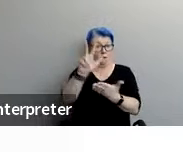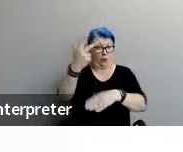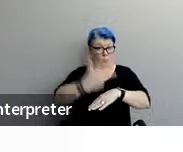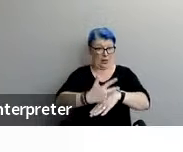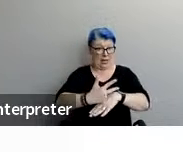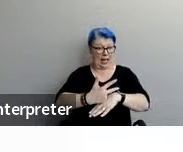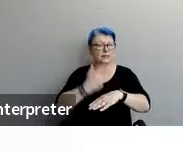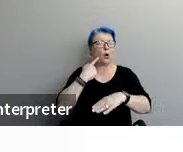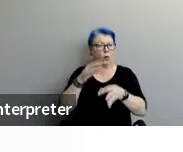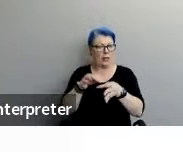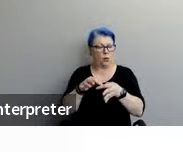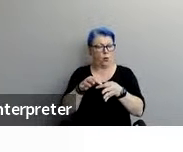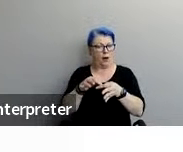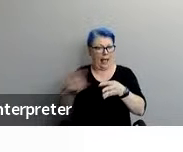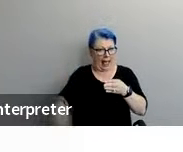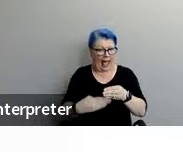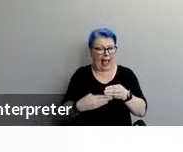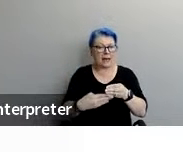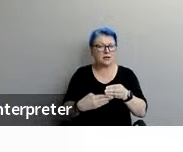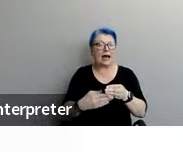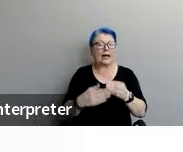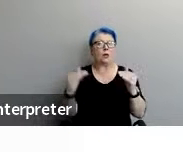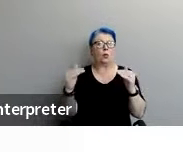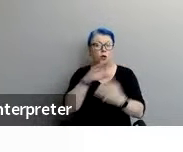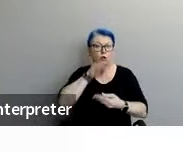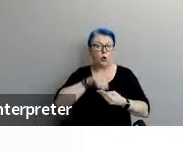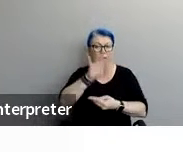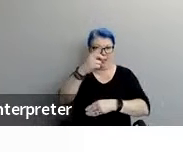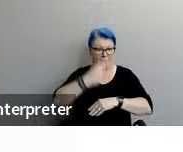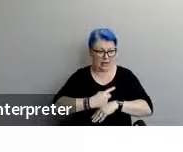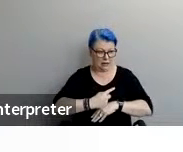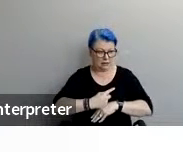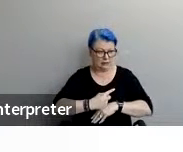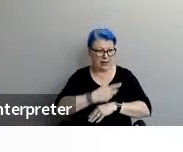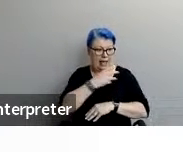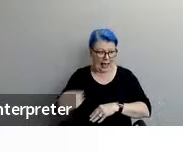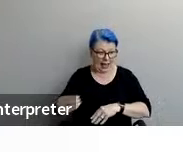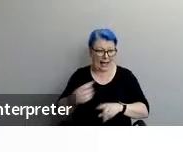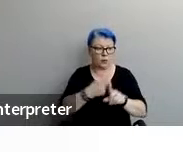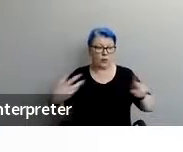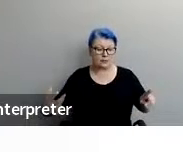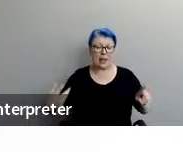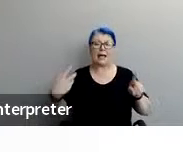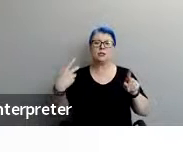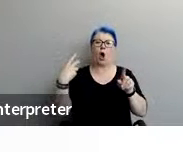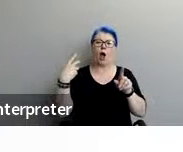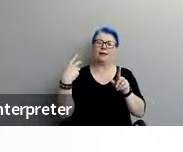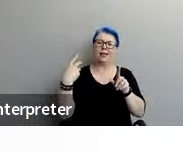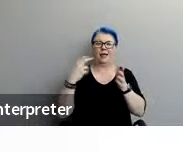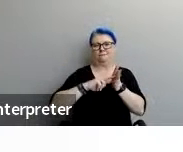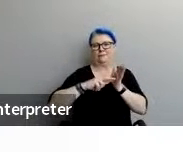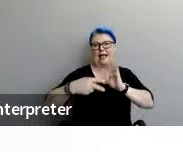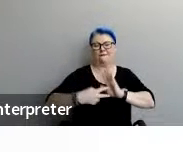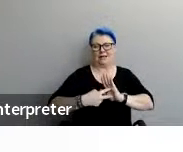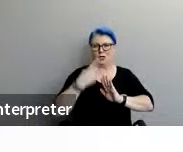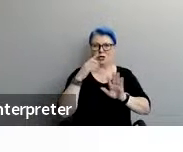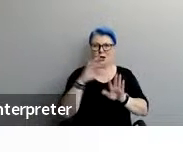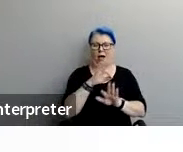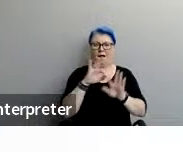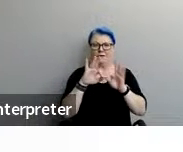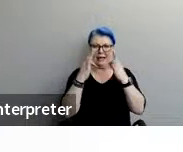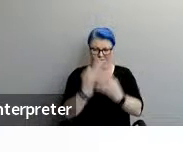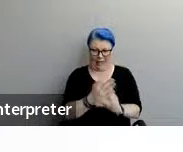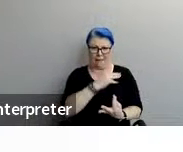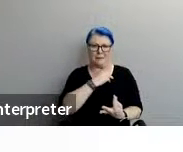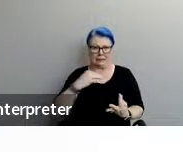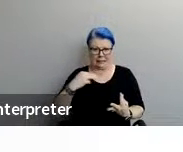the currently identified members that would qualify under bereavement leave. We would also include an offering that